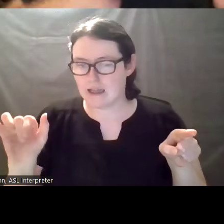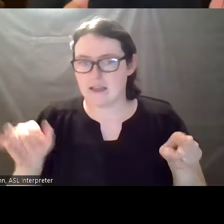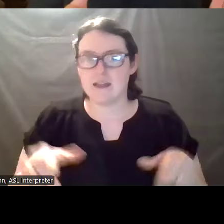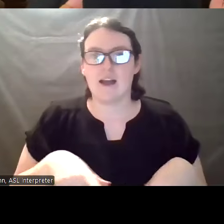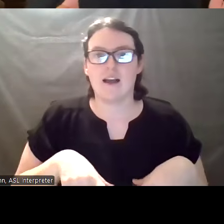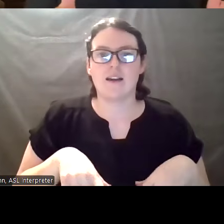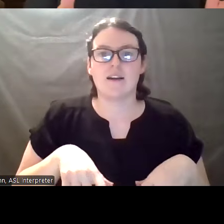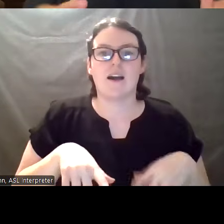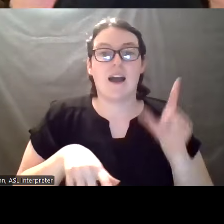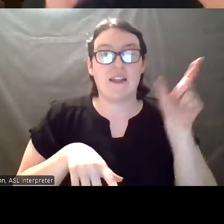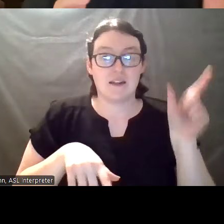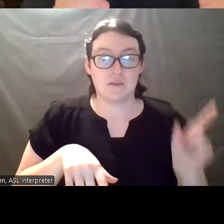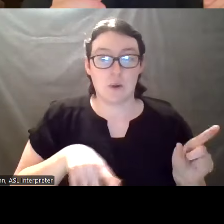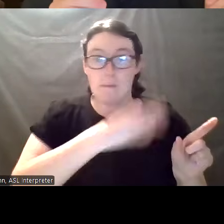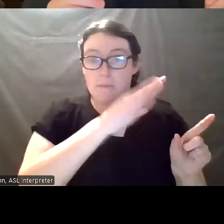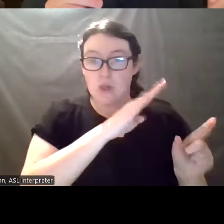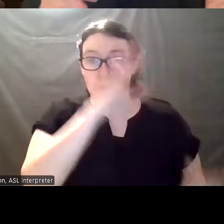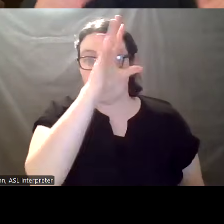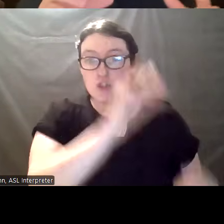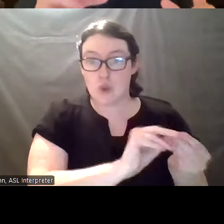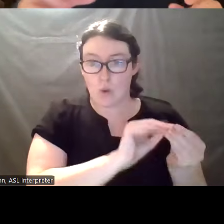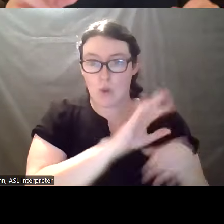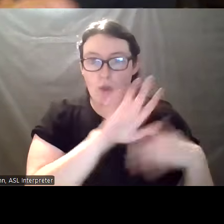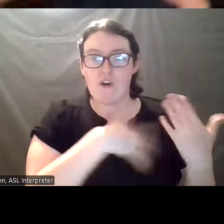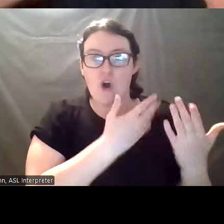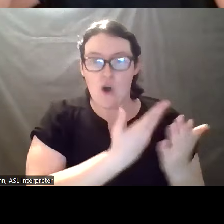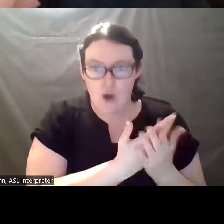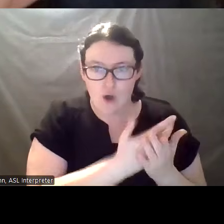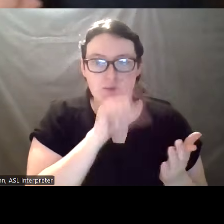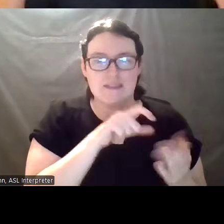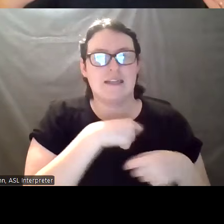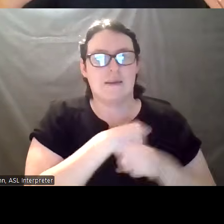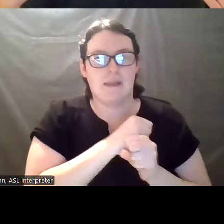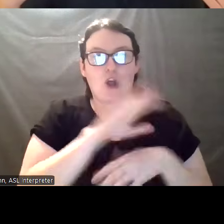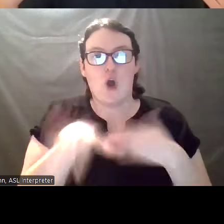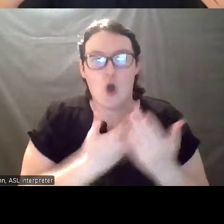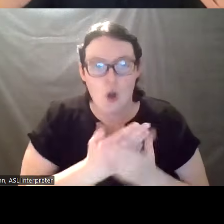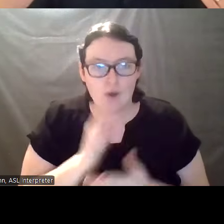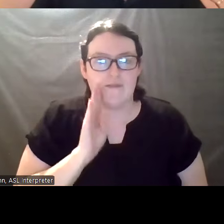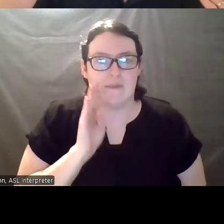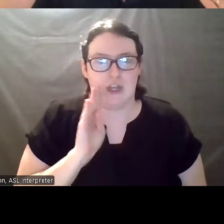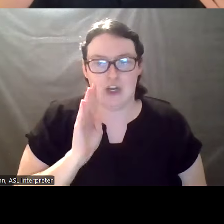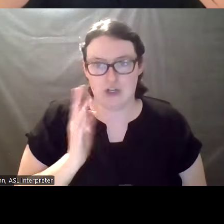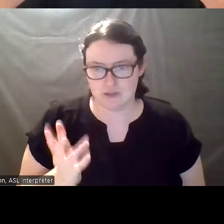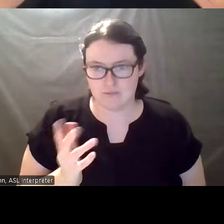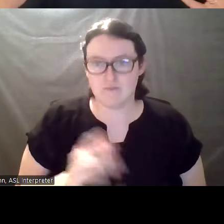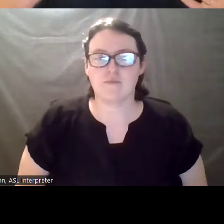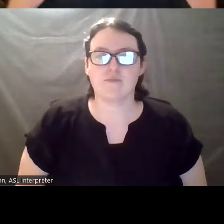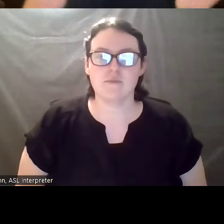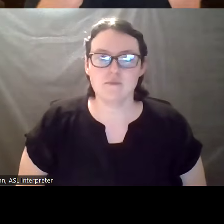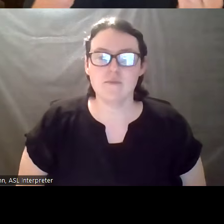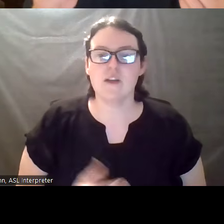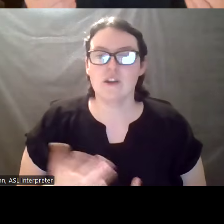total of all of the malted barley and all of the barley groats that were used to brew all of those jars of beer on the other side, right?